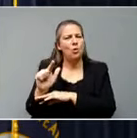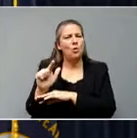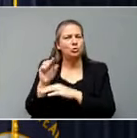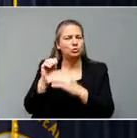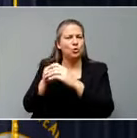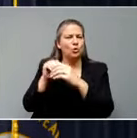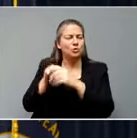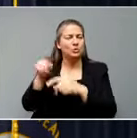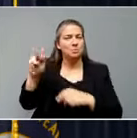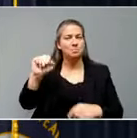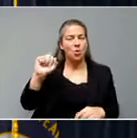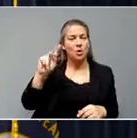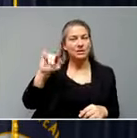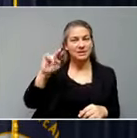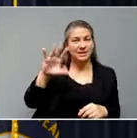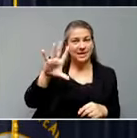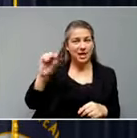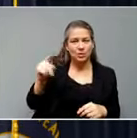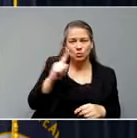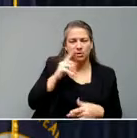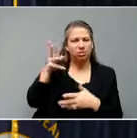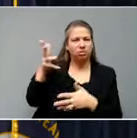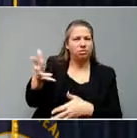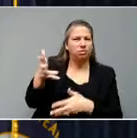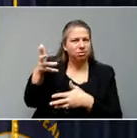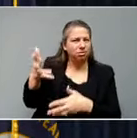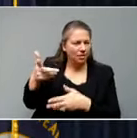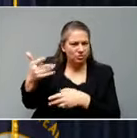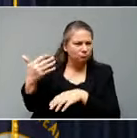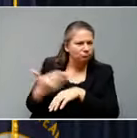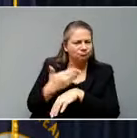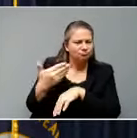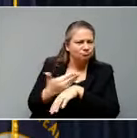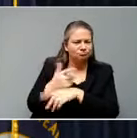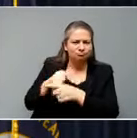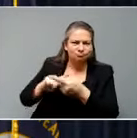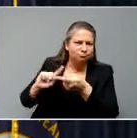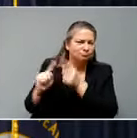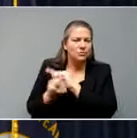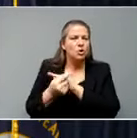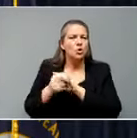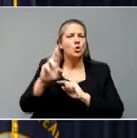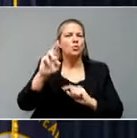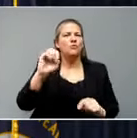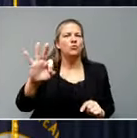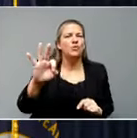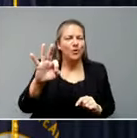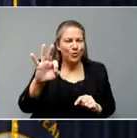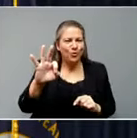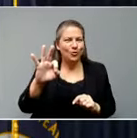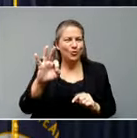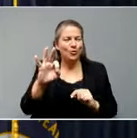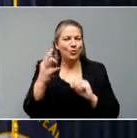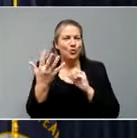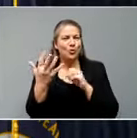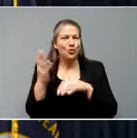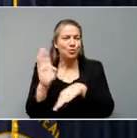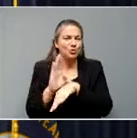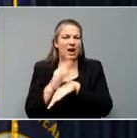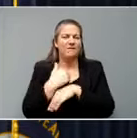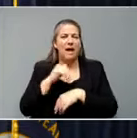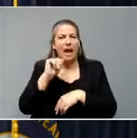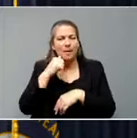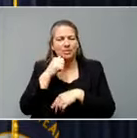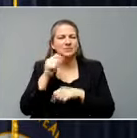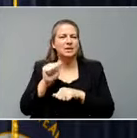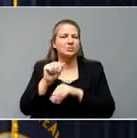an underutilized existing spec building will be converted into a refrigerated commercial facility allowing apples to be stored up to